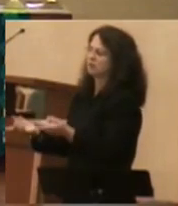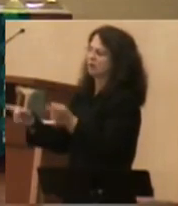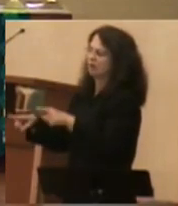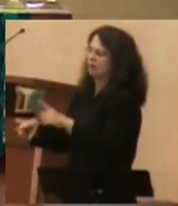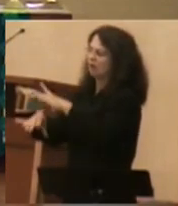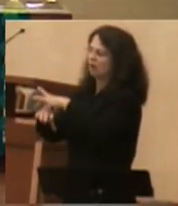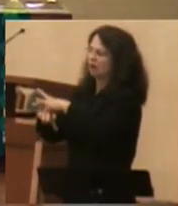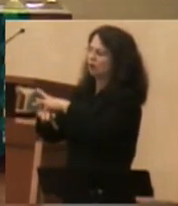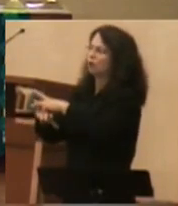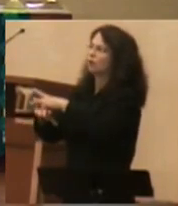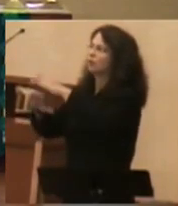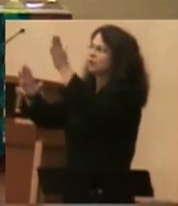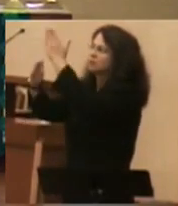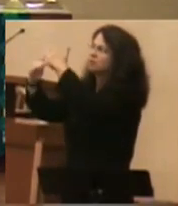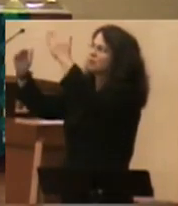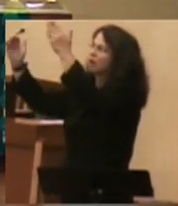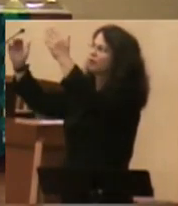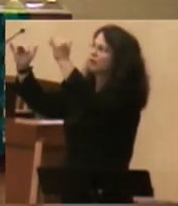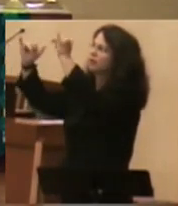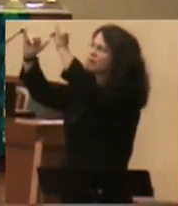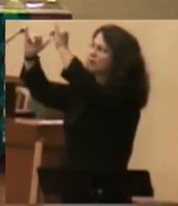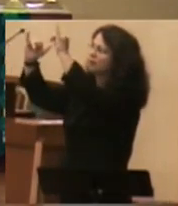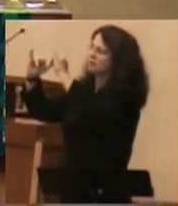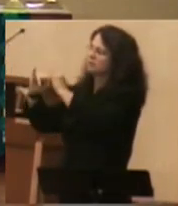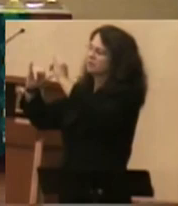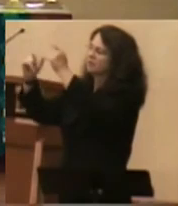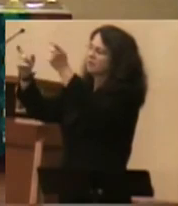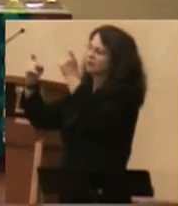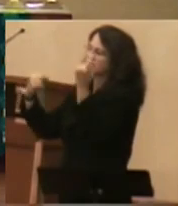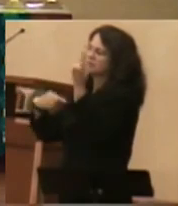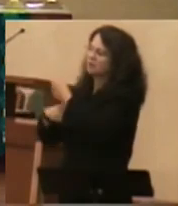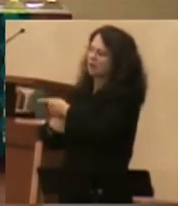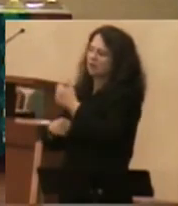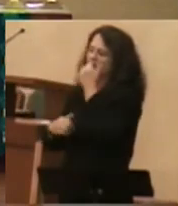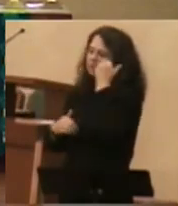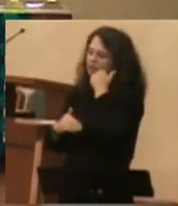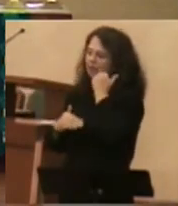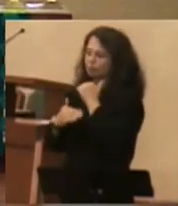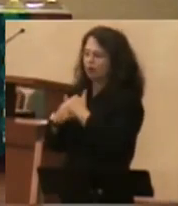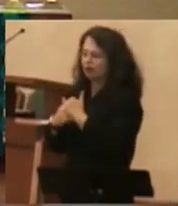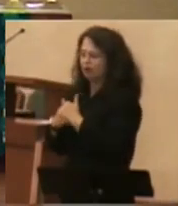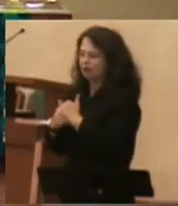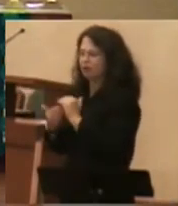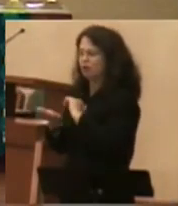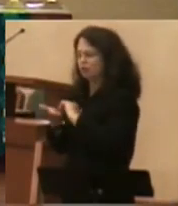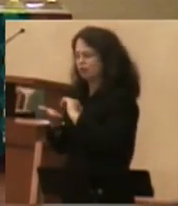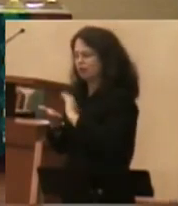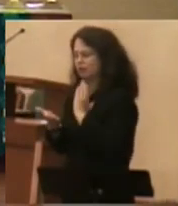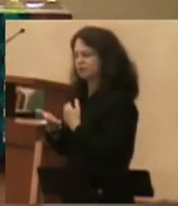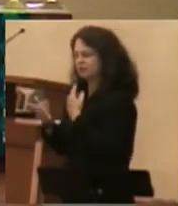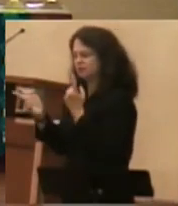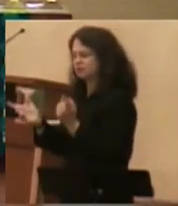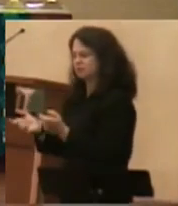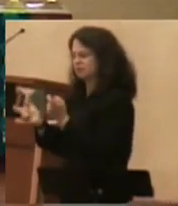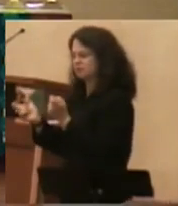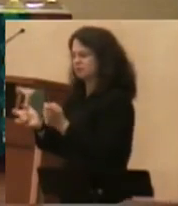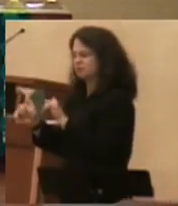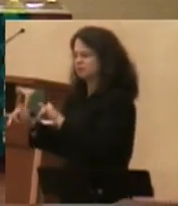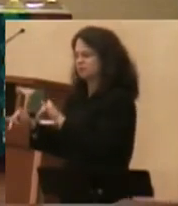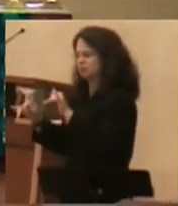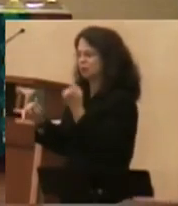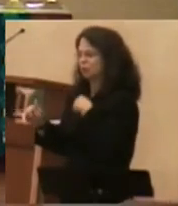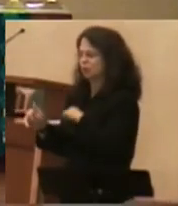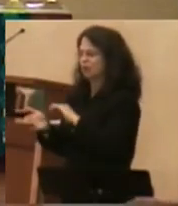be done, on earth as it is in heaven. Give us this day our daily bread, and forgive us our